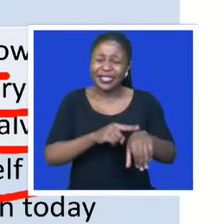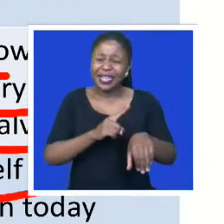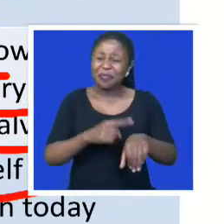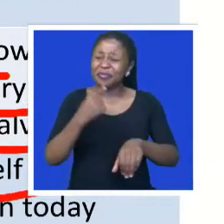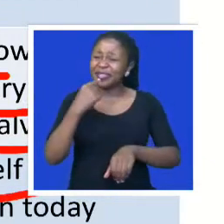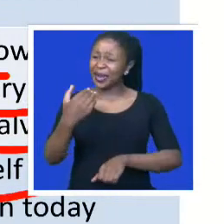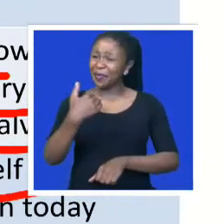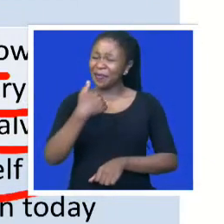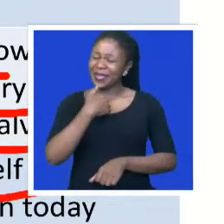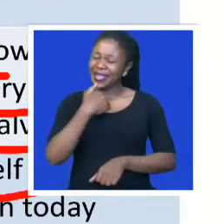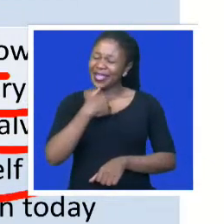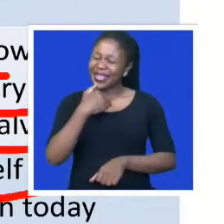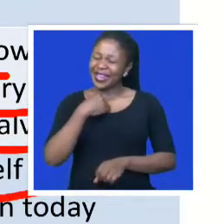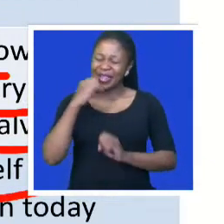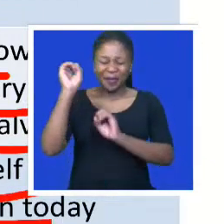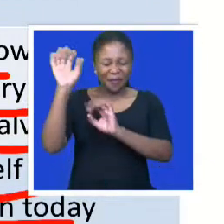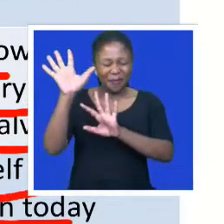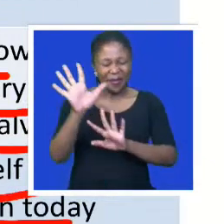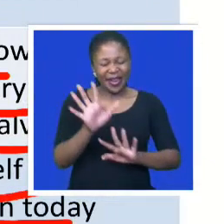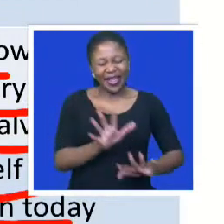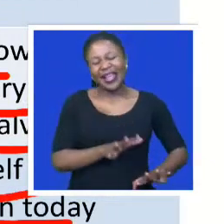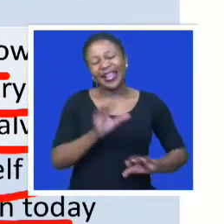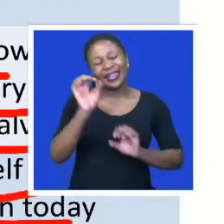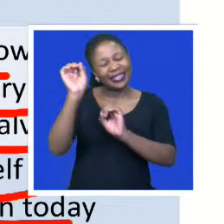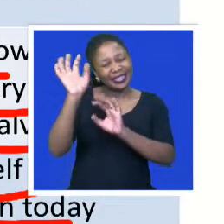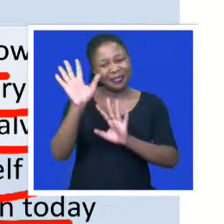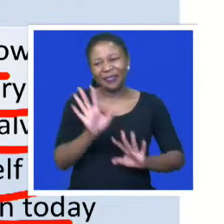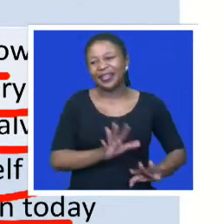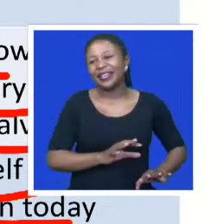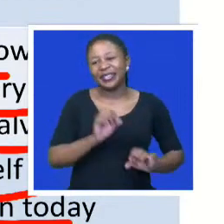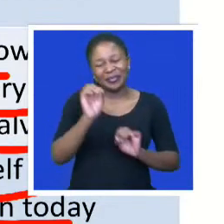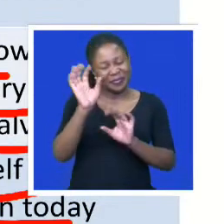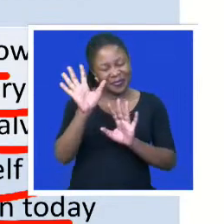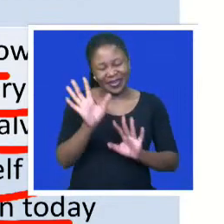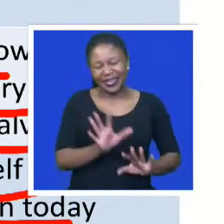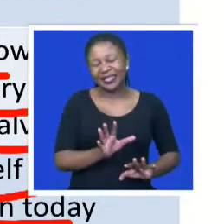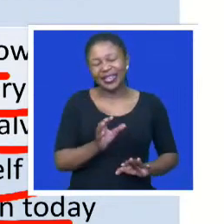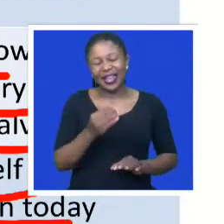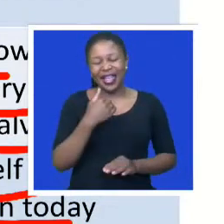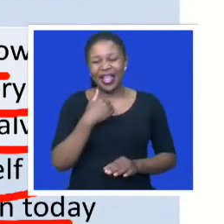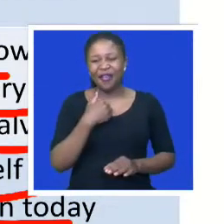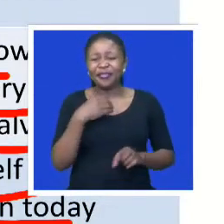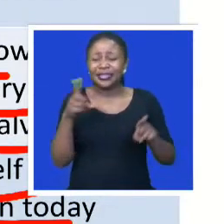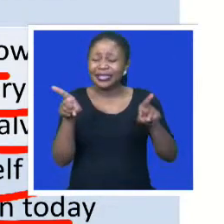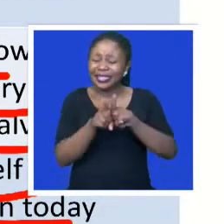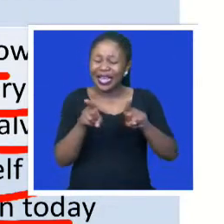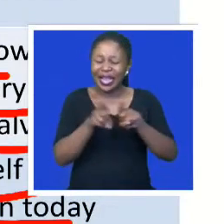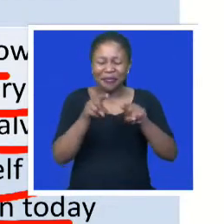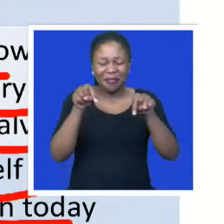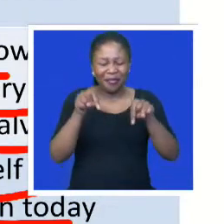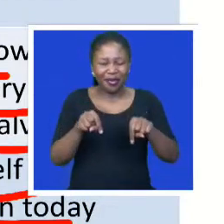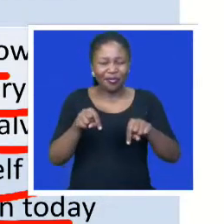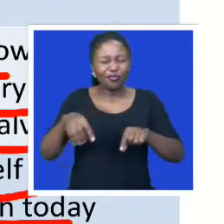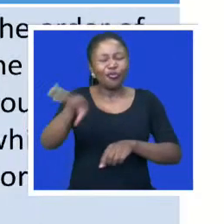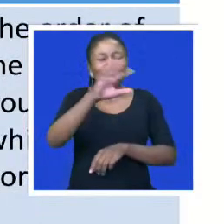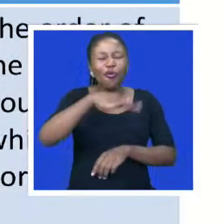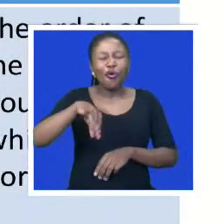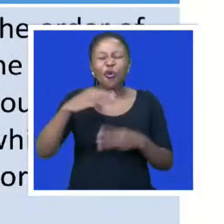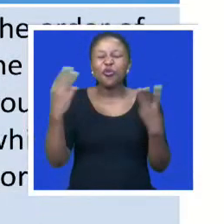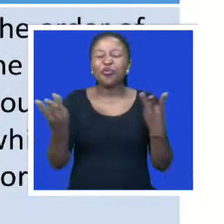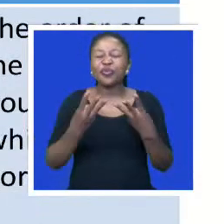blessed. All generations, even today, they venerate her. Let us move on, dear